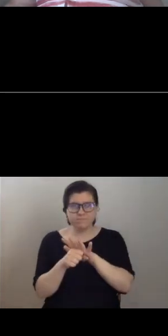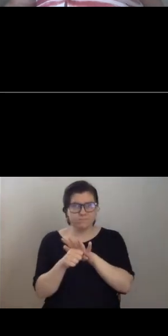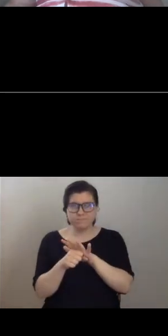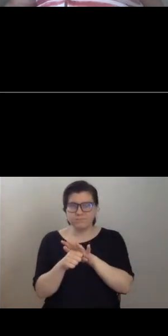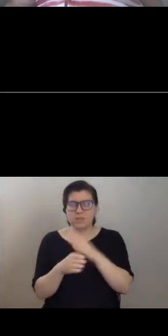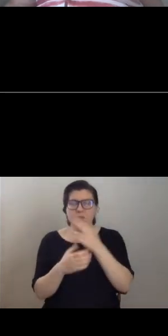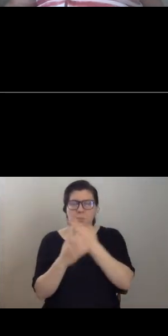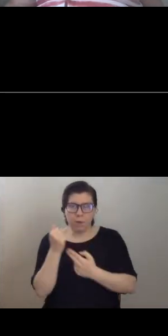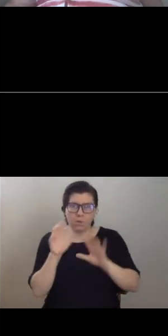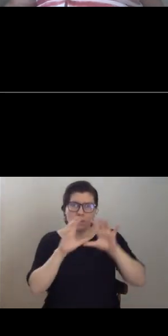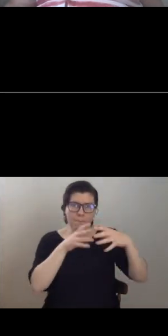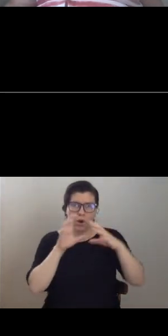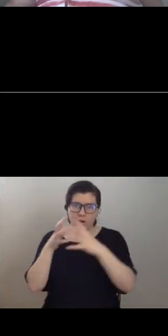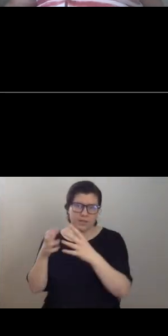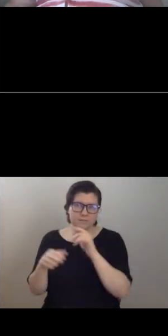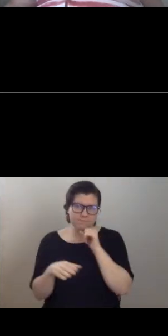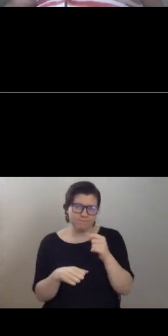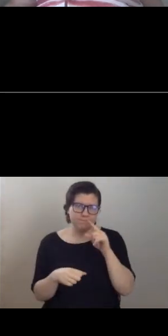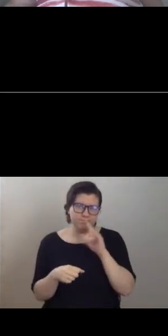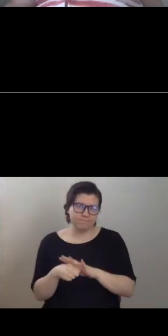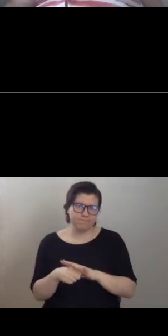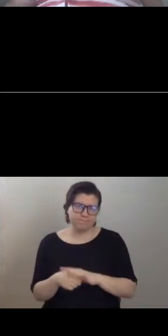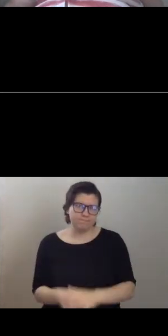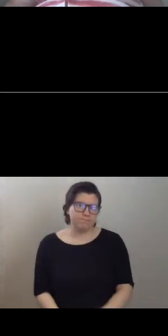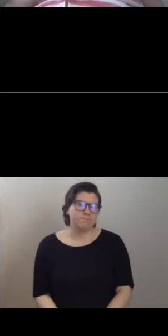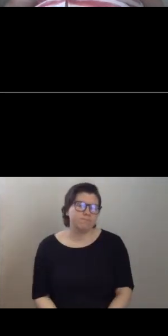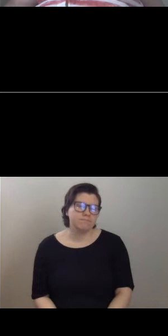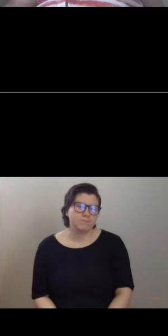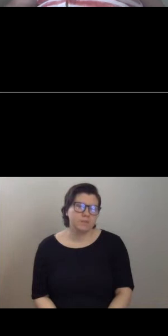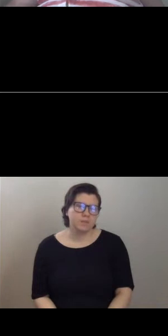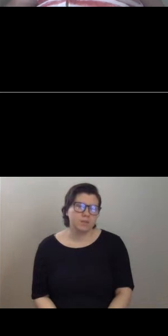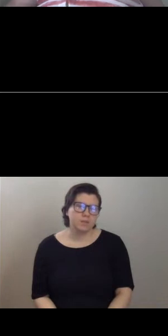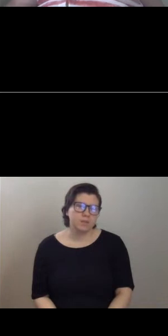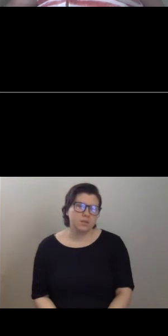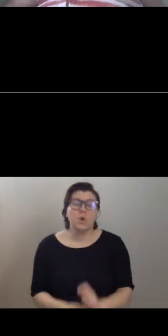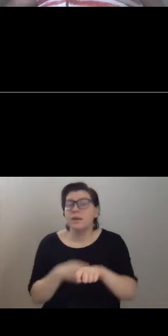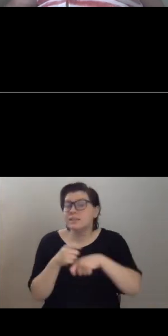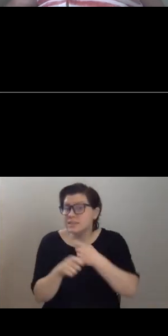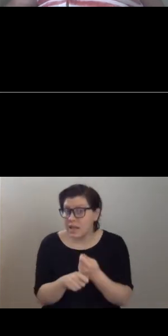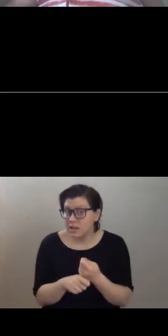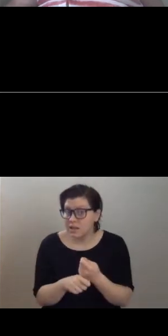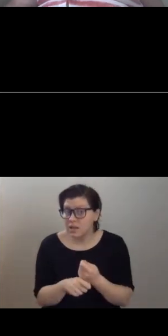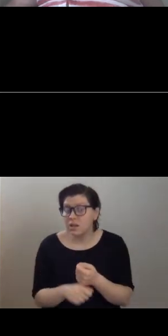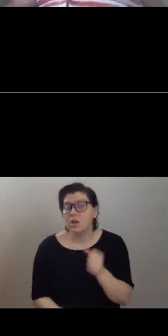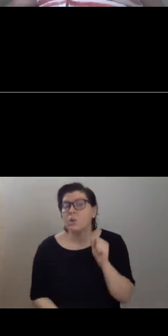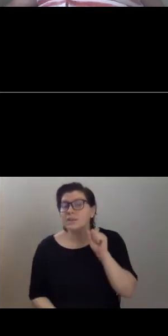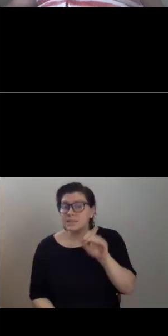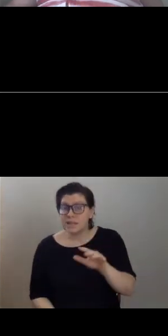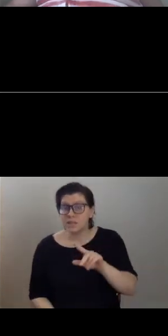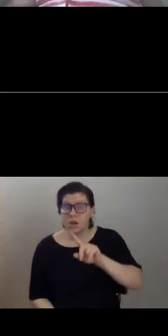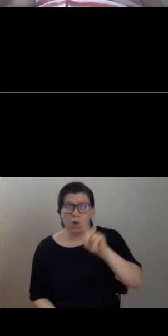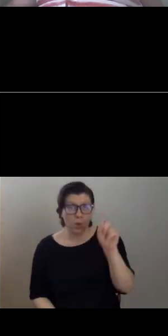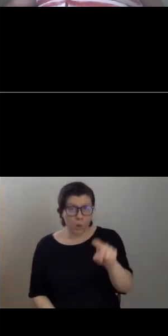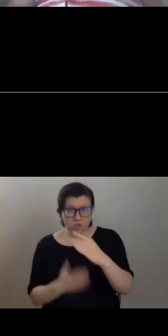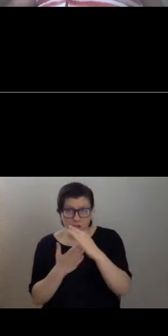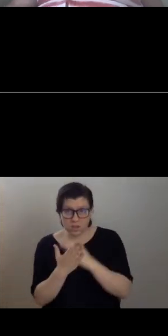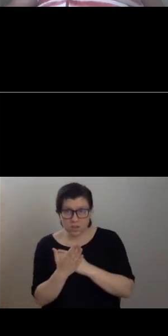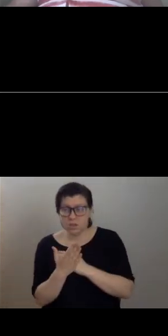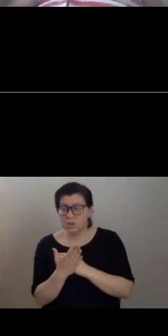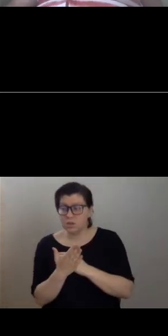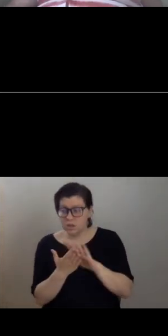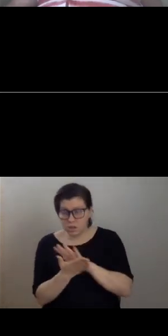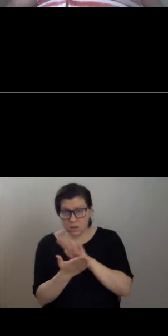the parties to come out. So we did instead send a questionnaire